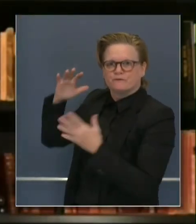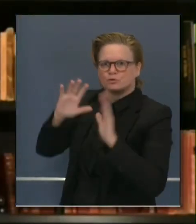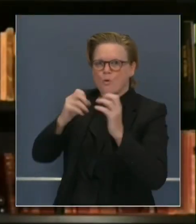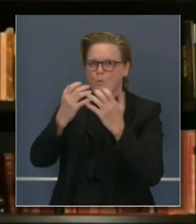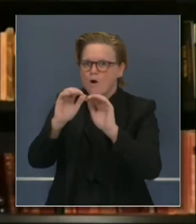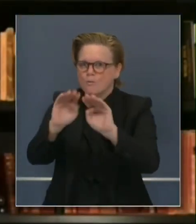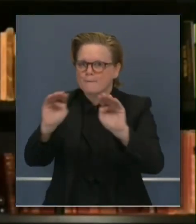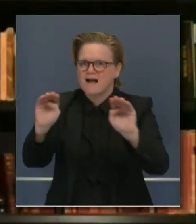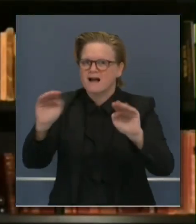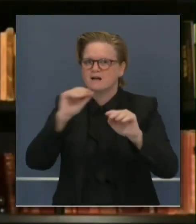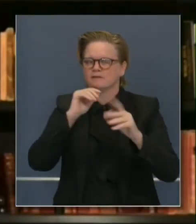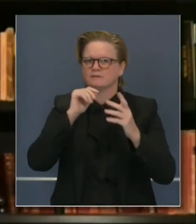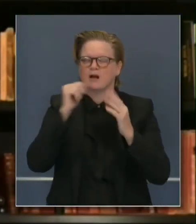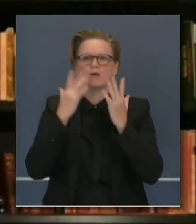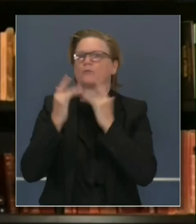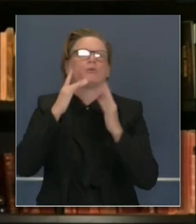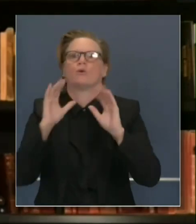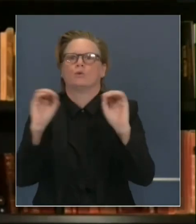David Baker, Bloomberg News.